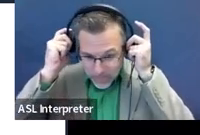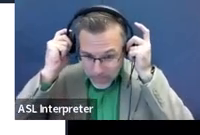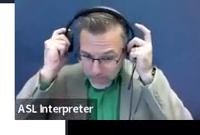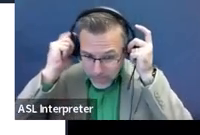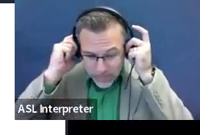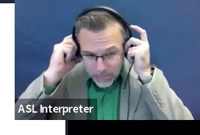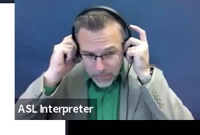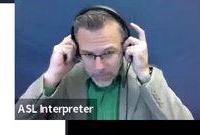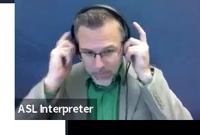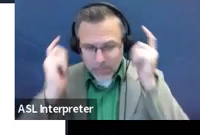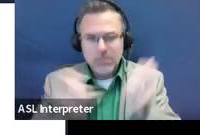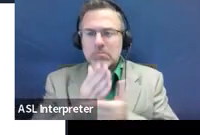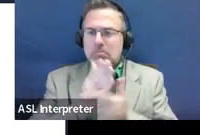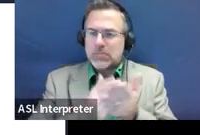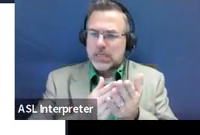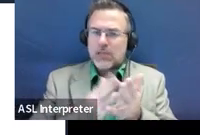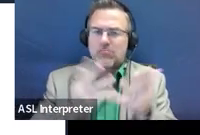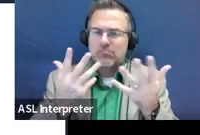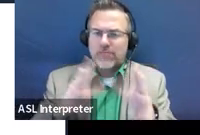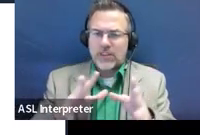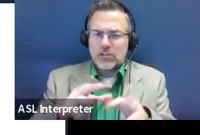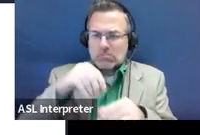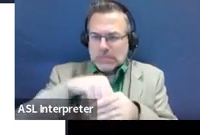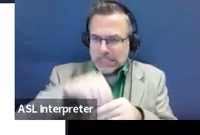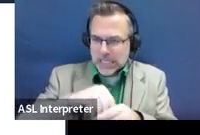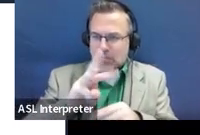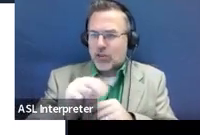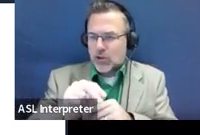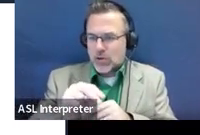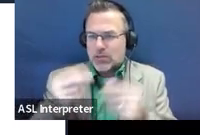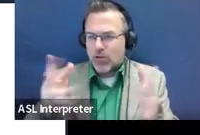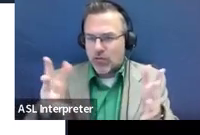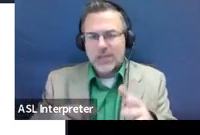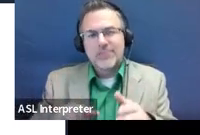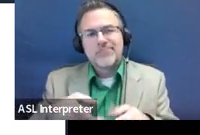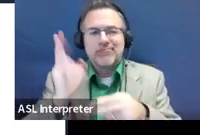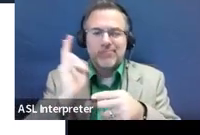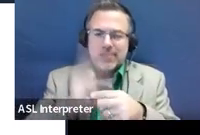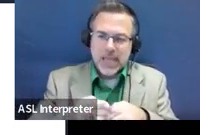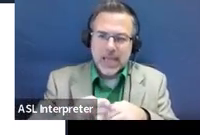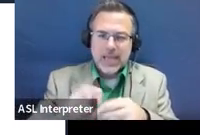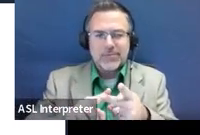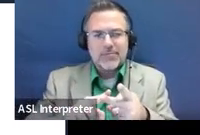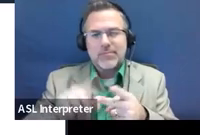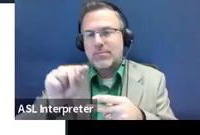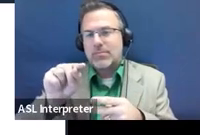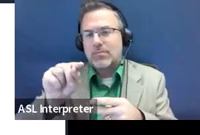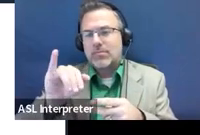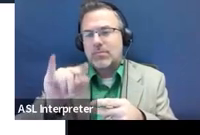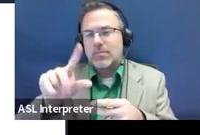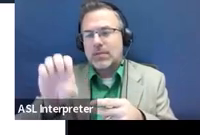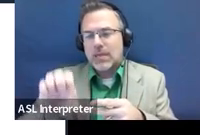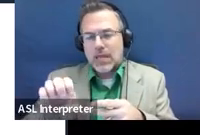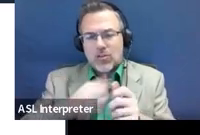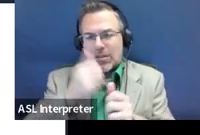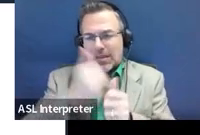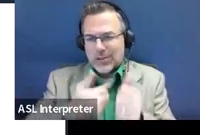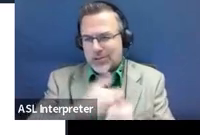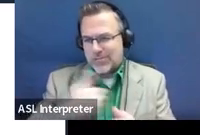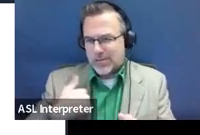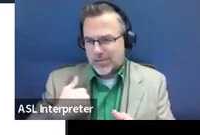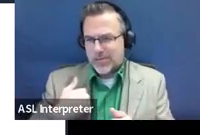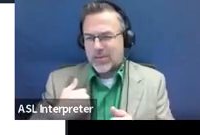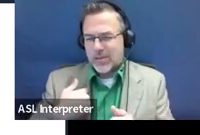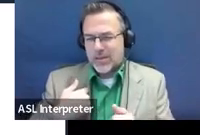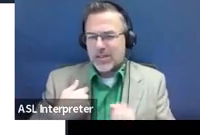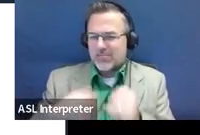just embedded within the written notice. So for example, like the names and titles of each member, that's that one of the